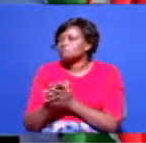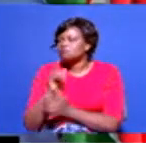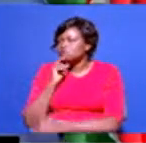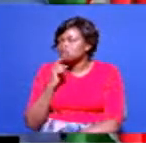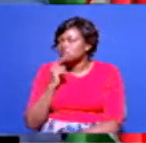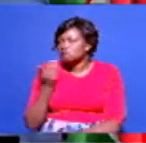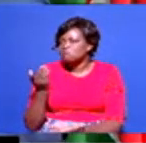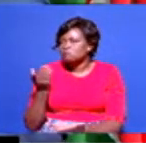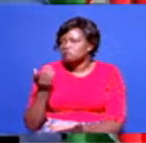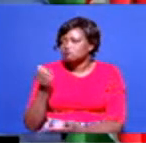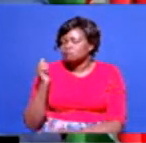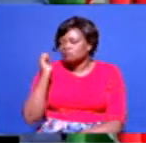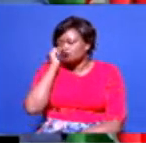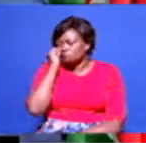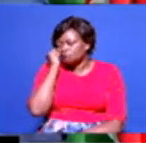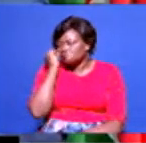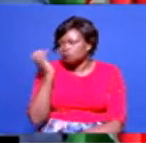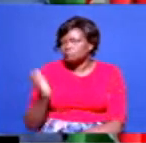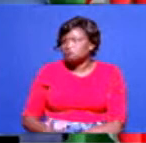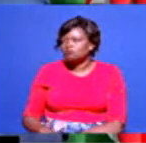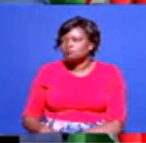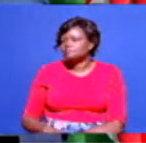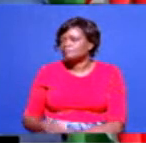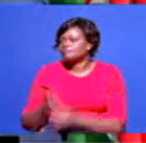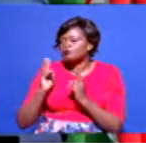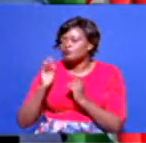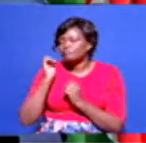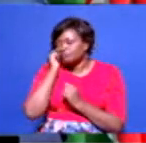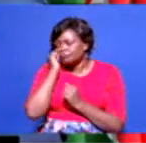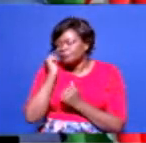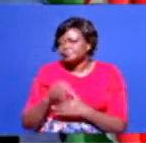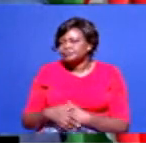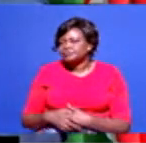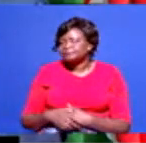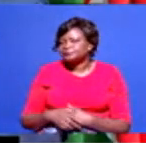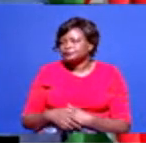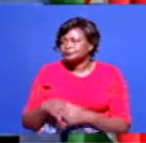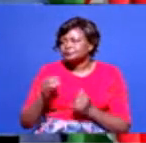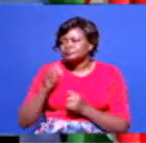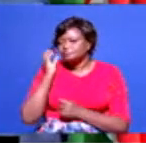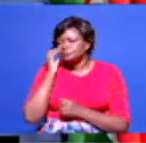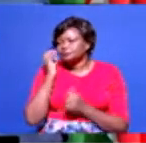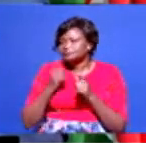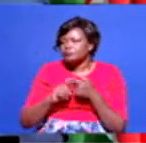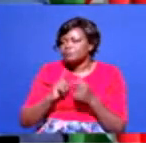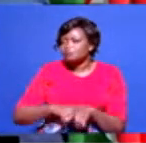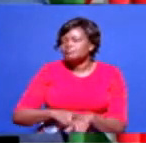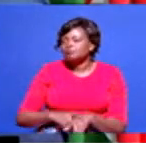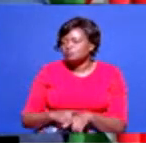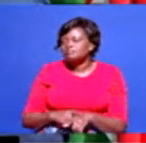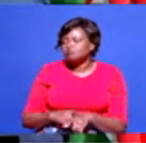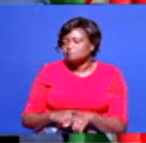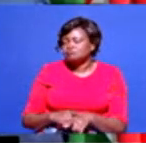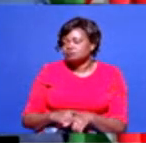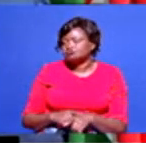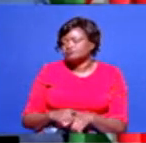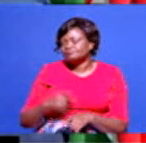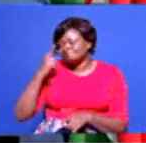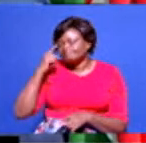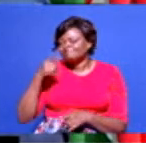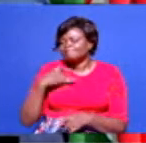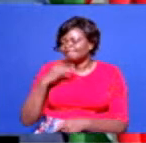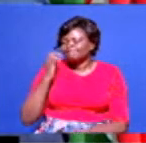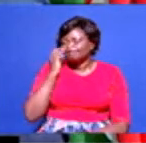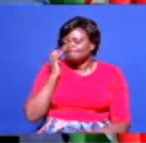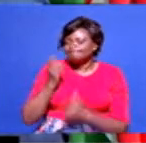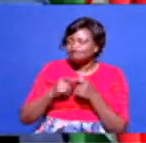is sad. It's really sad. Yeah. And I just and I really want to, you know, just